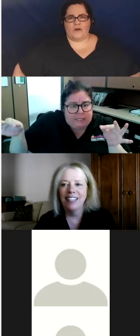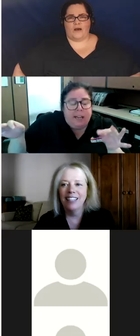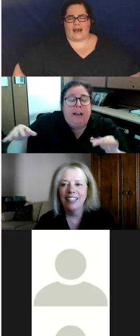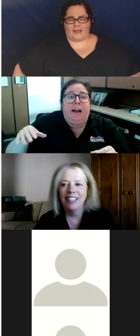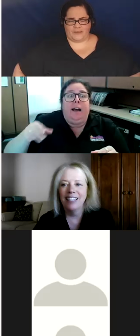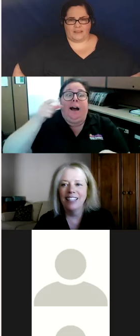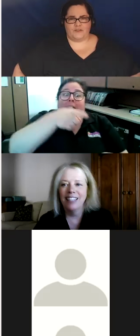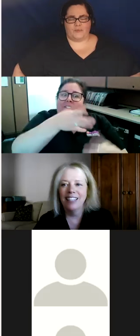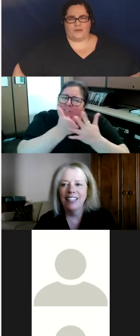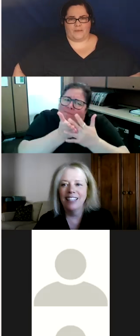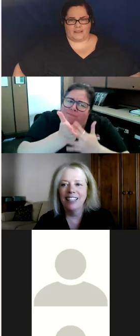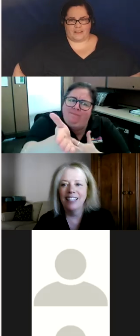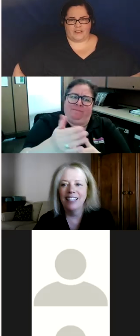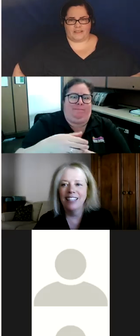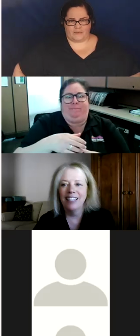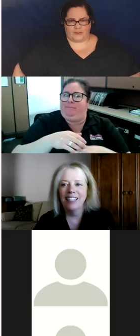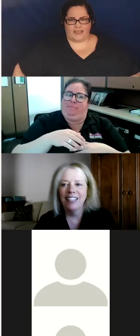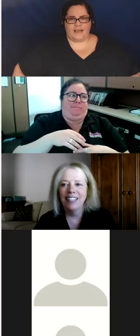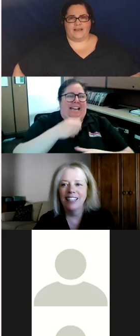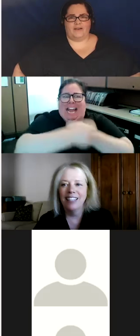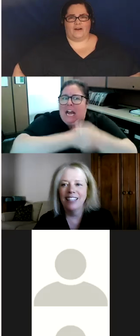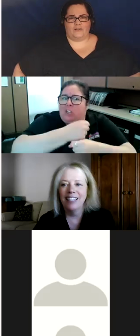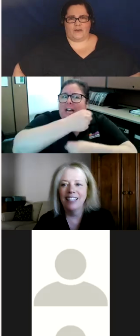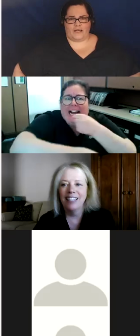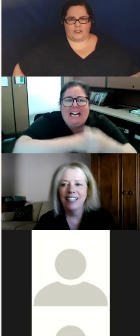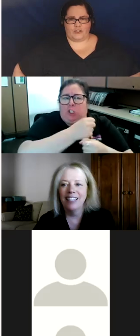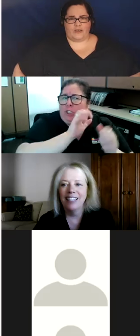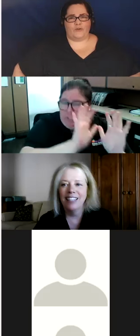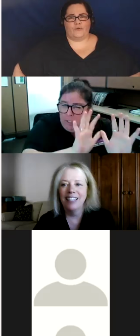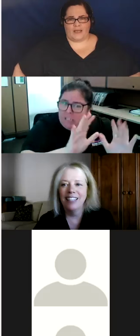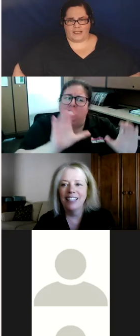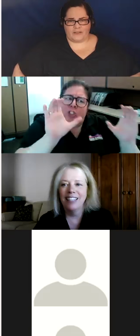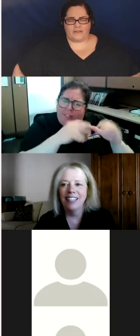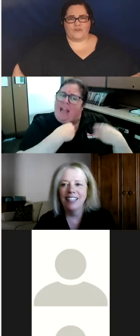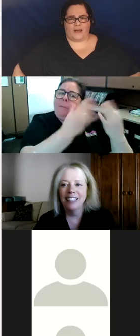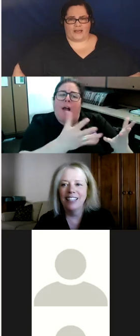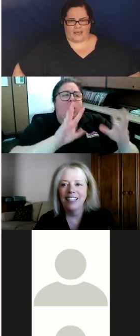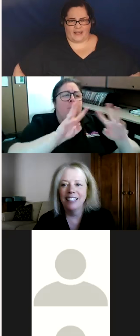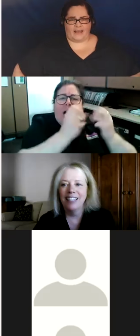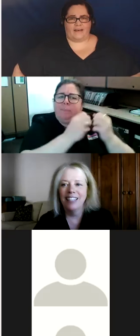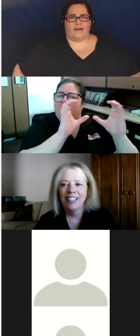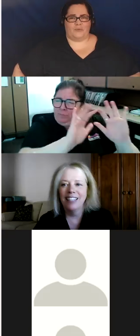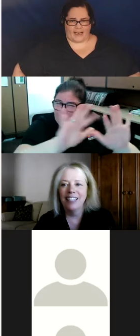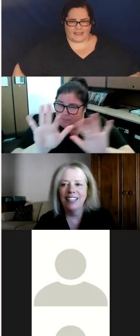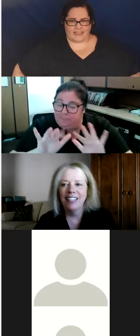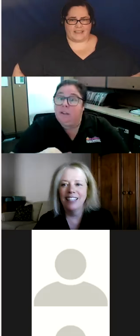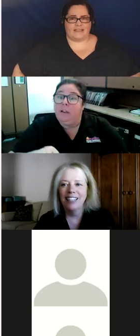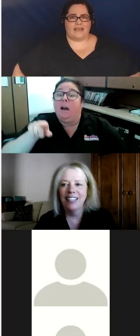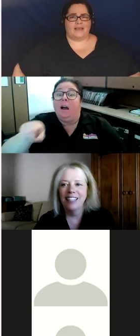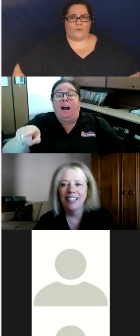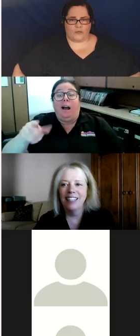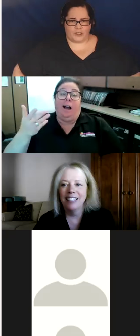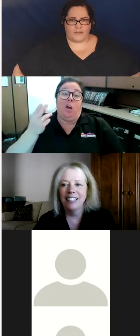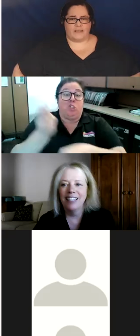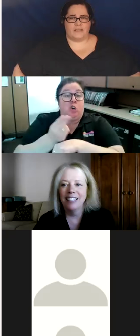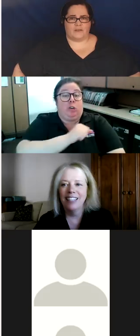to accurately interpret a message conceptually. They're they go through many years of training and practice and